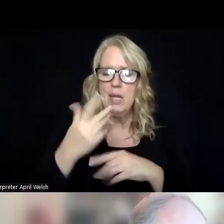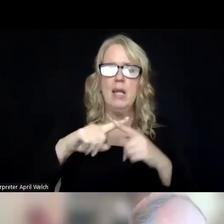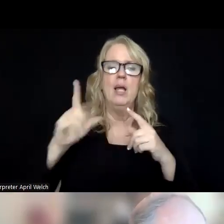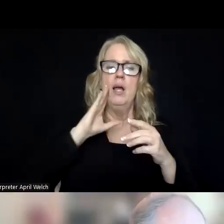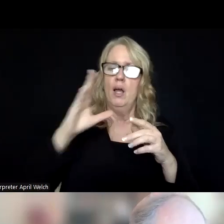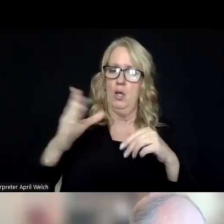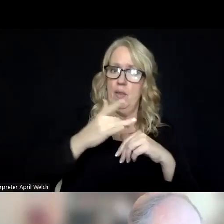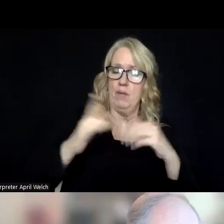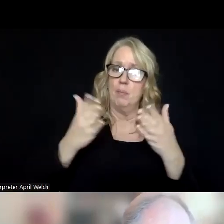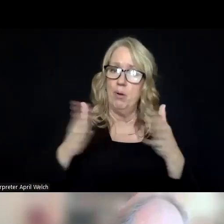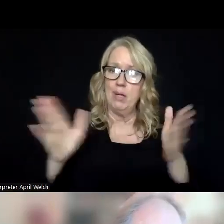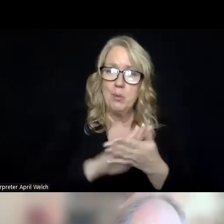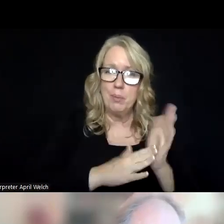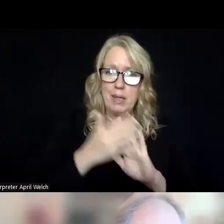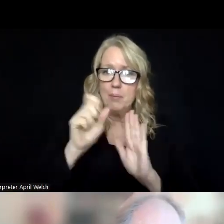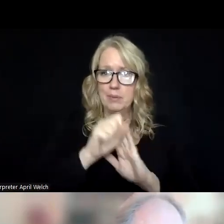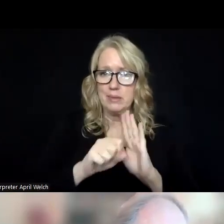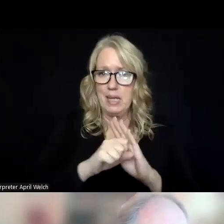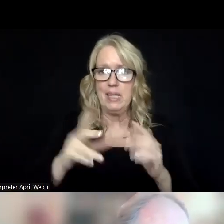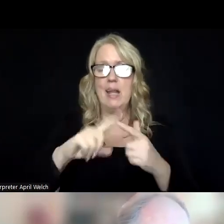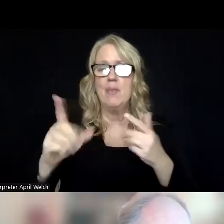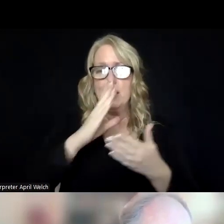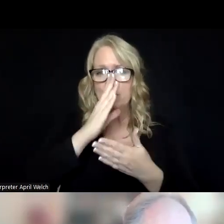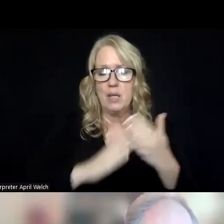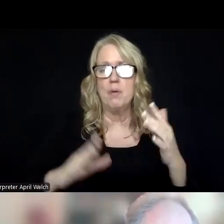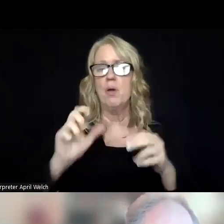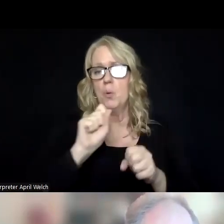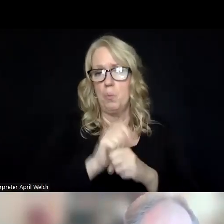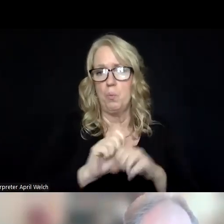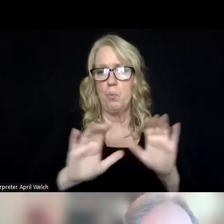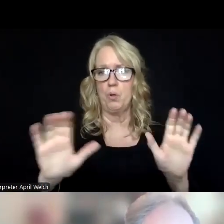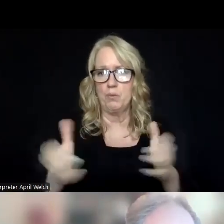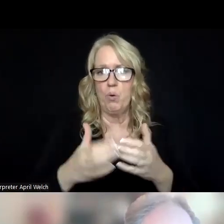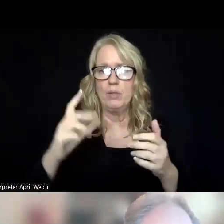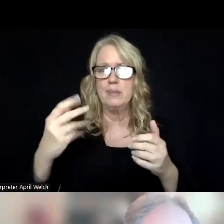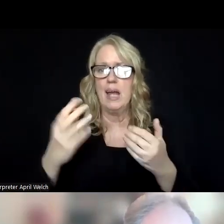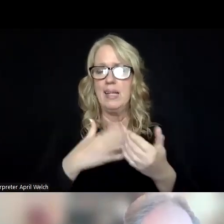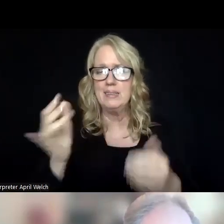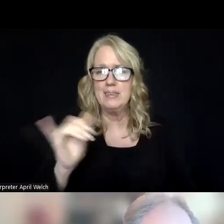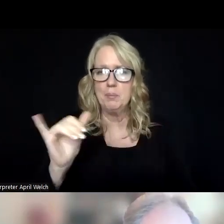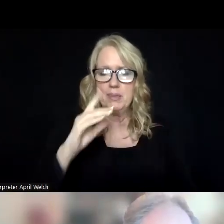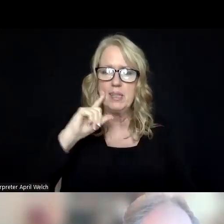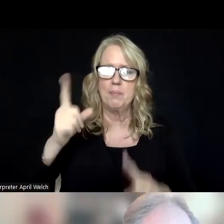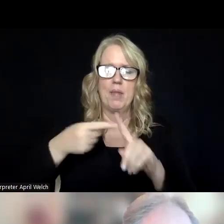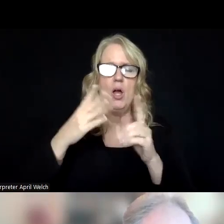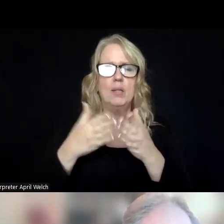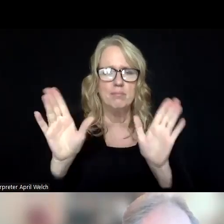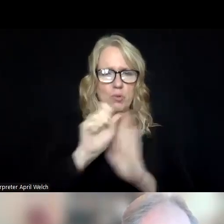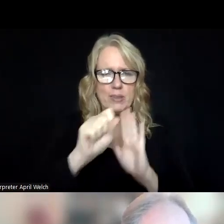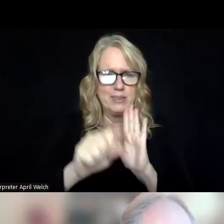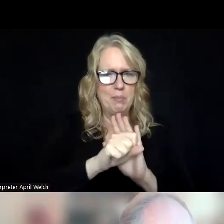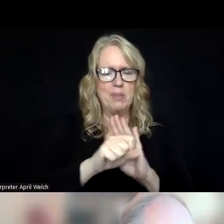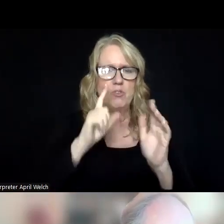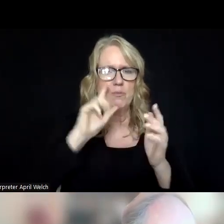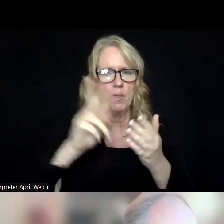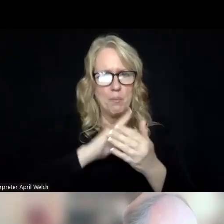going statewide? And then a section on workforce for that. And similarly, one on crisis stabilization